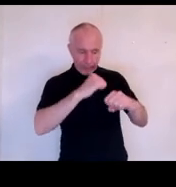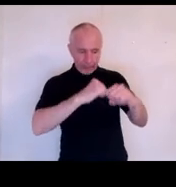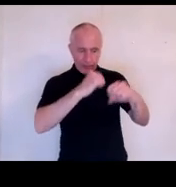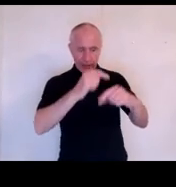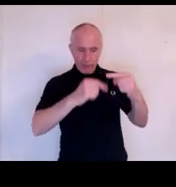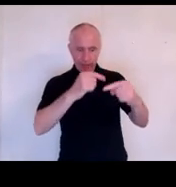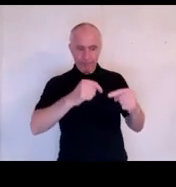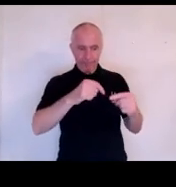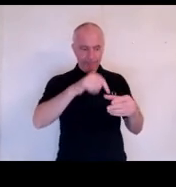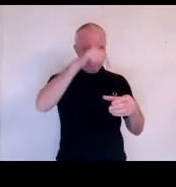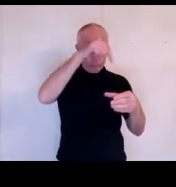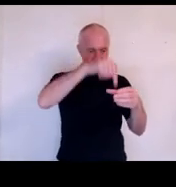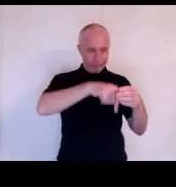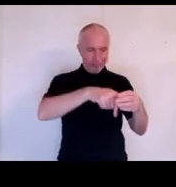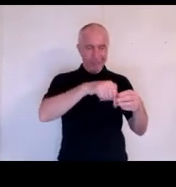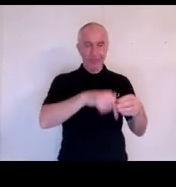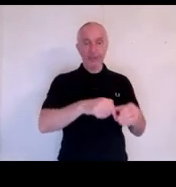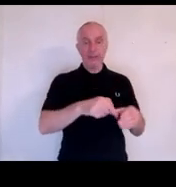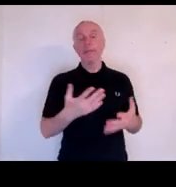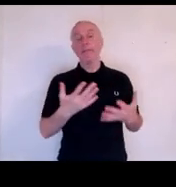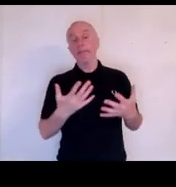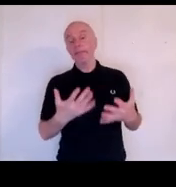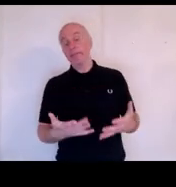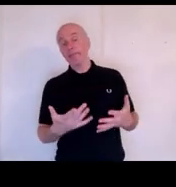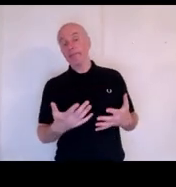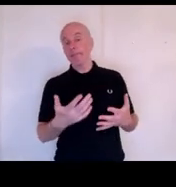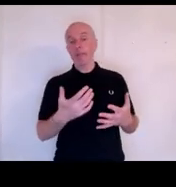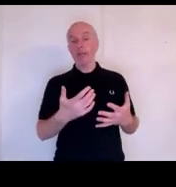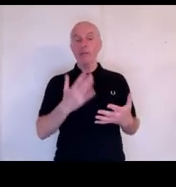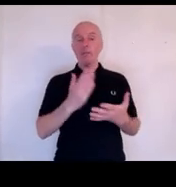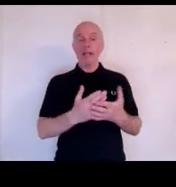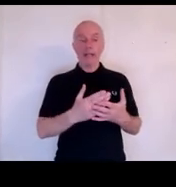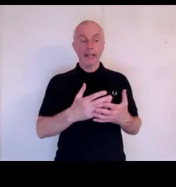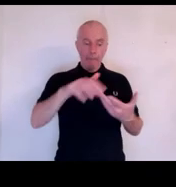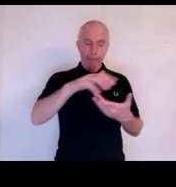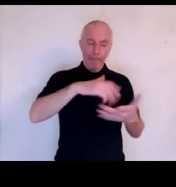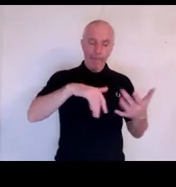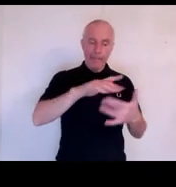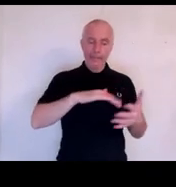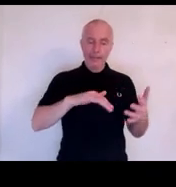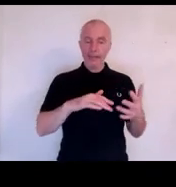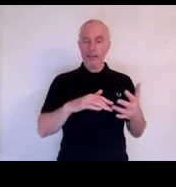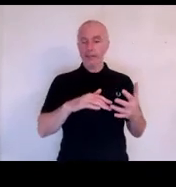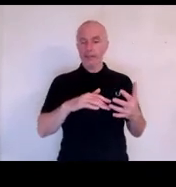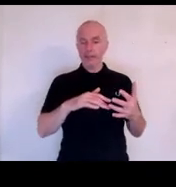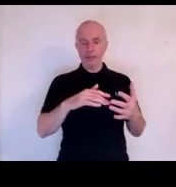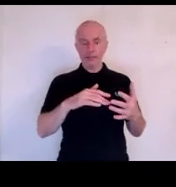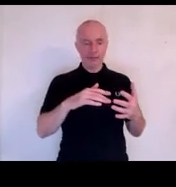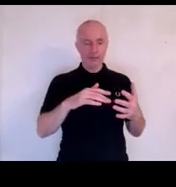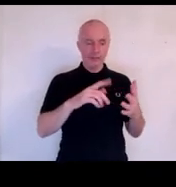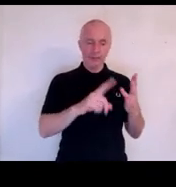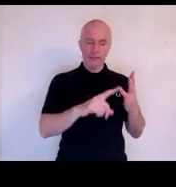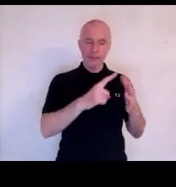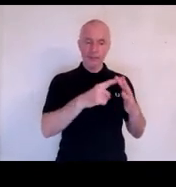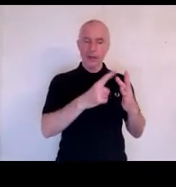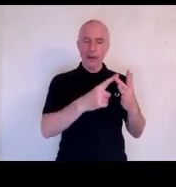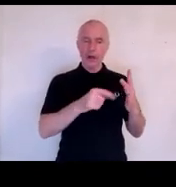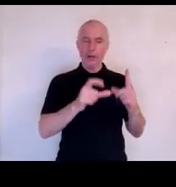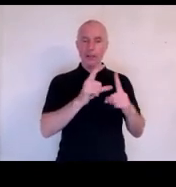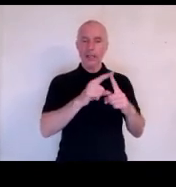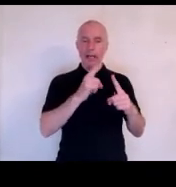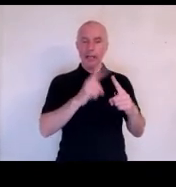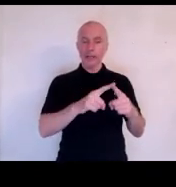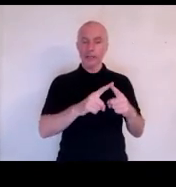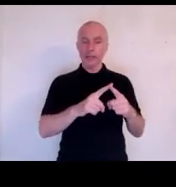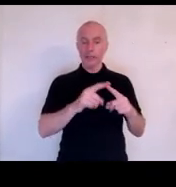of the research on mixed oxide fuels is that it's more for fast reactor scenarios, though. So mixed oxide fuels have been